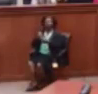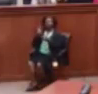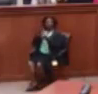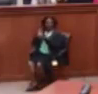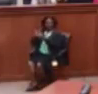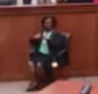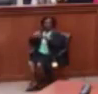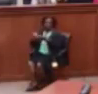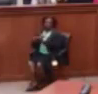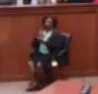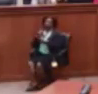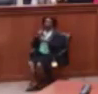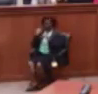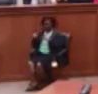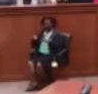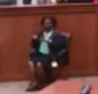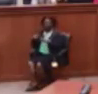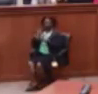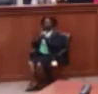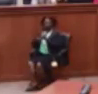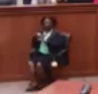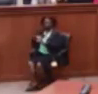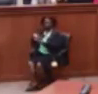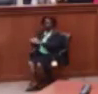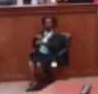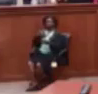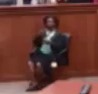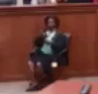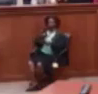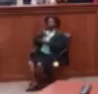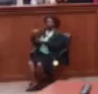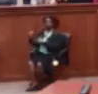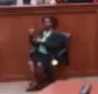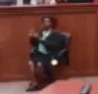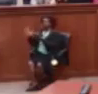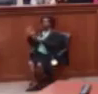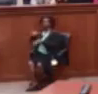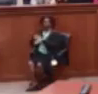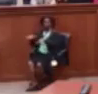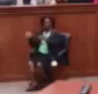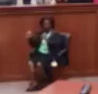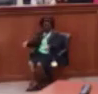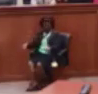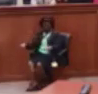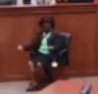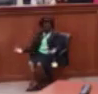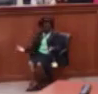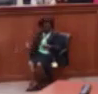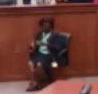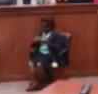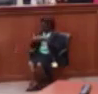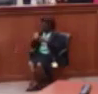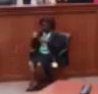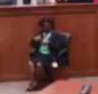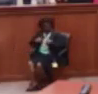what district they're in or what corner of the state they may live. And Mr. Bradford, do you have anything to